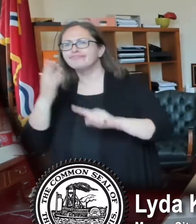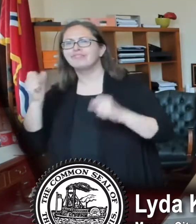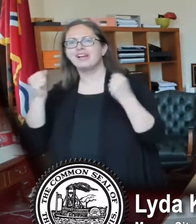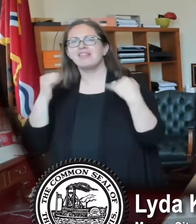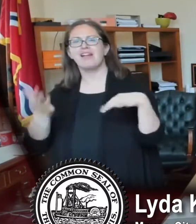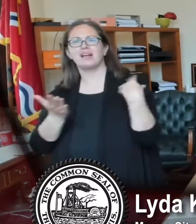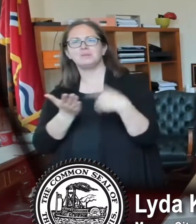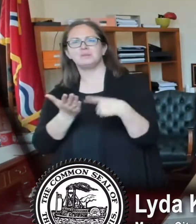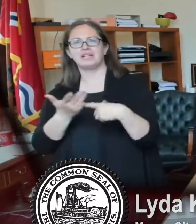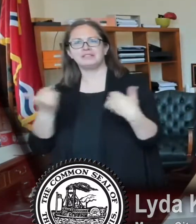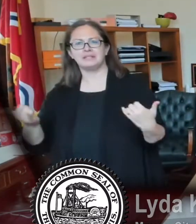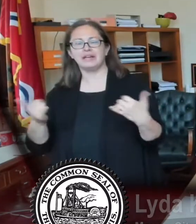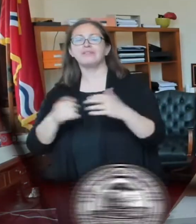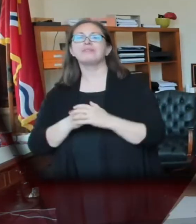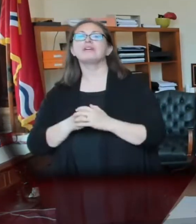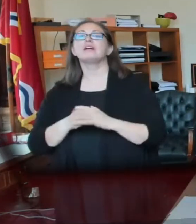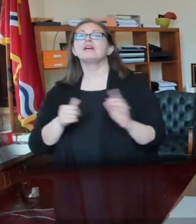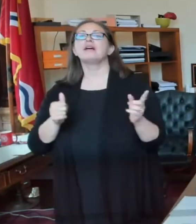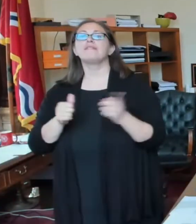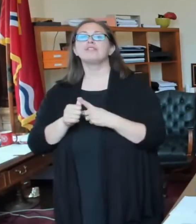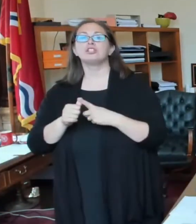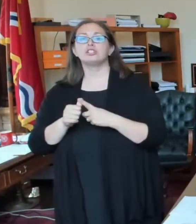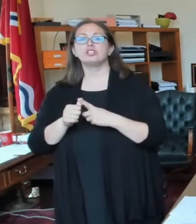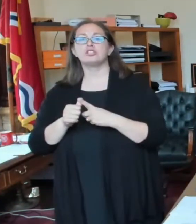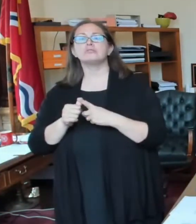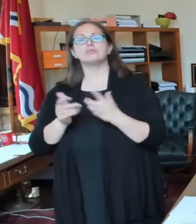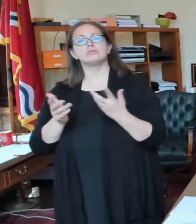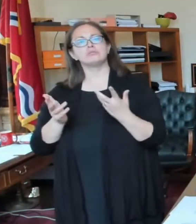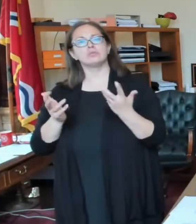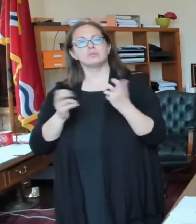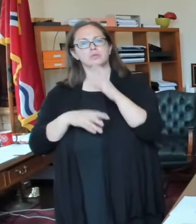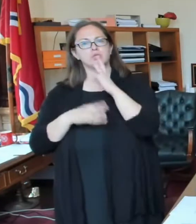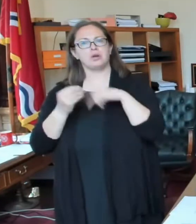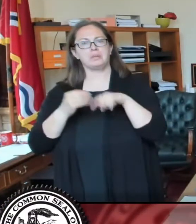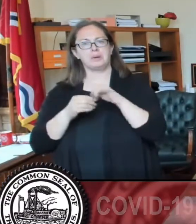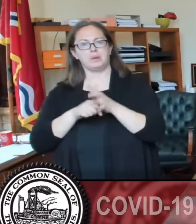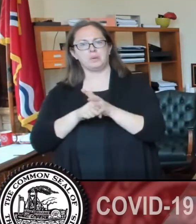today. First up, let's talk for a minute about COVID.